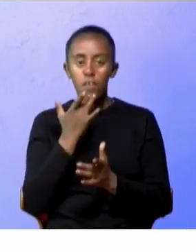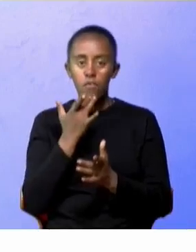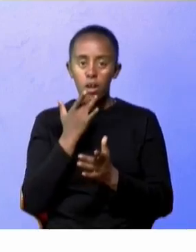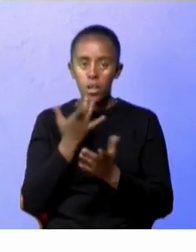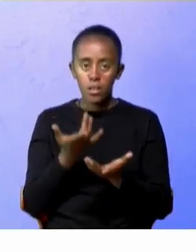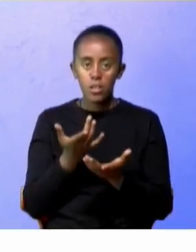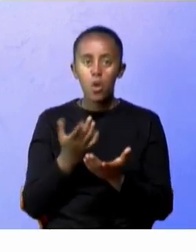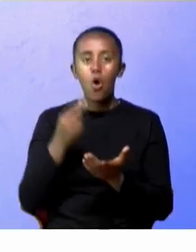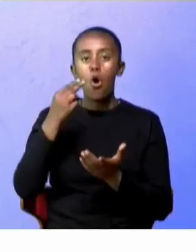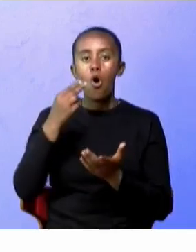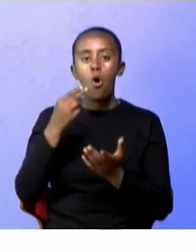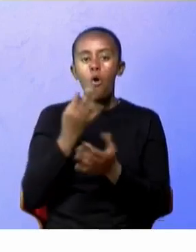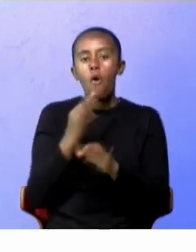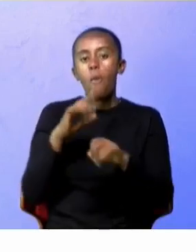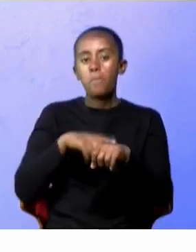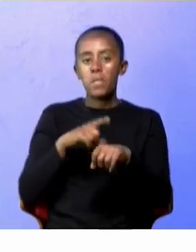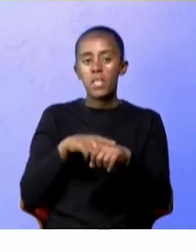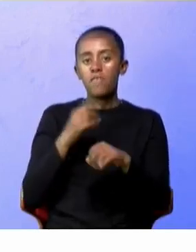hobby